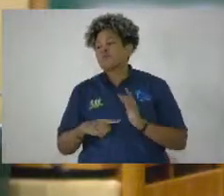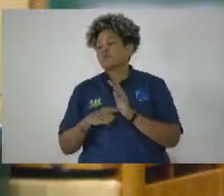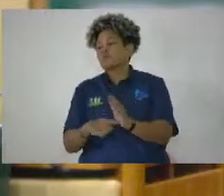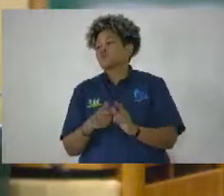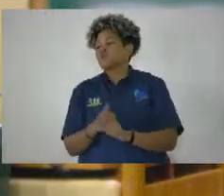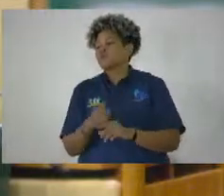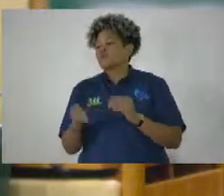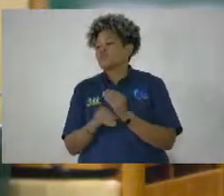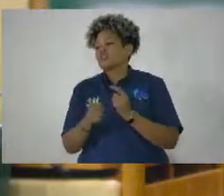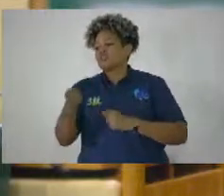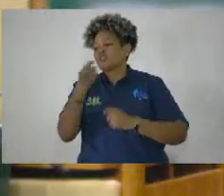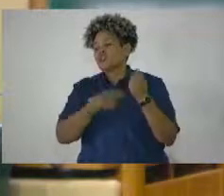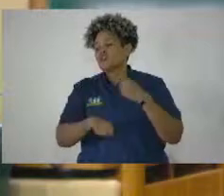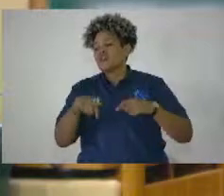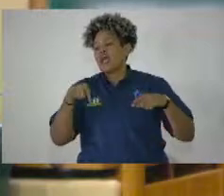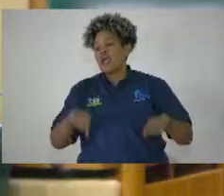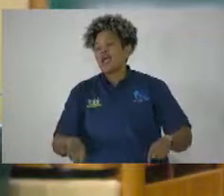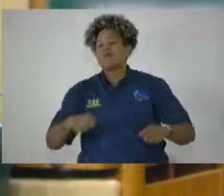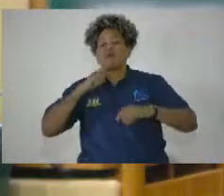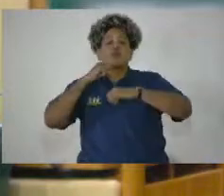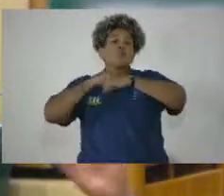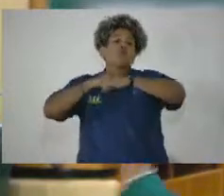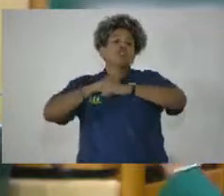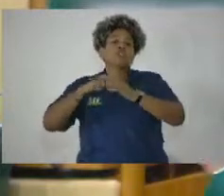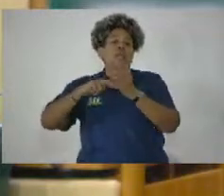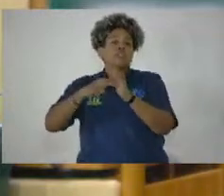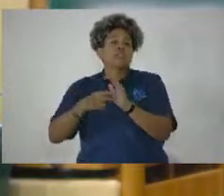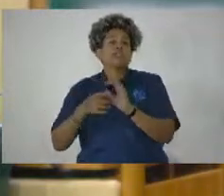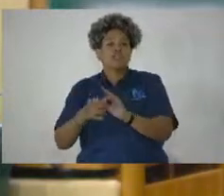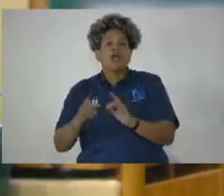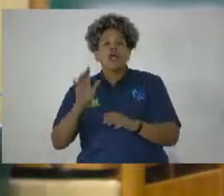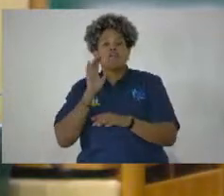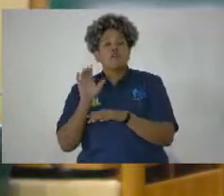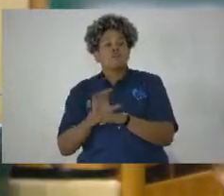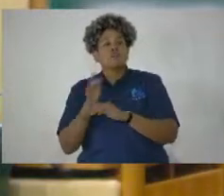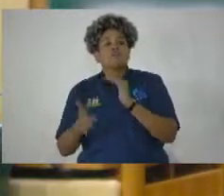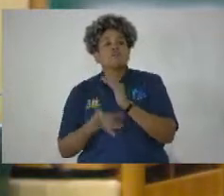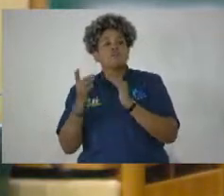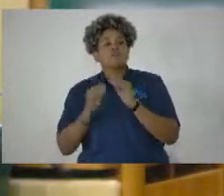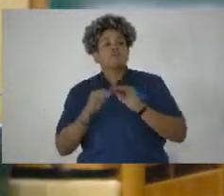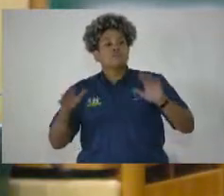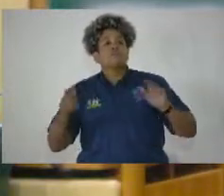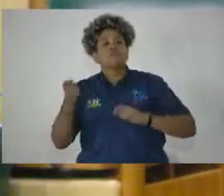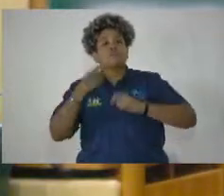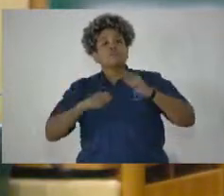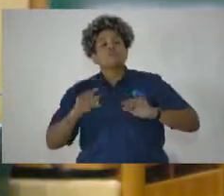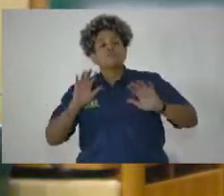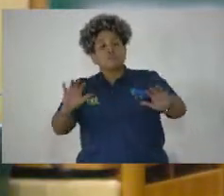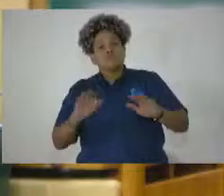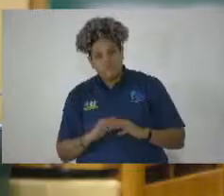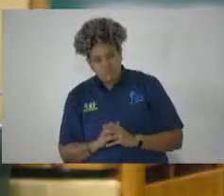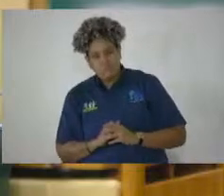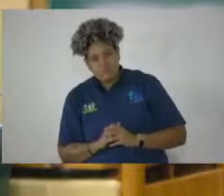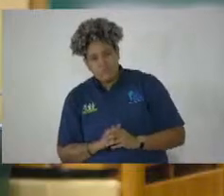the transformational potential of the digital revolution.